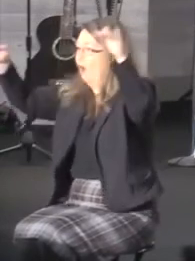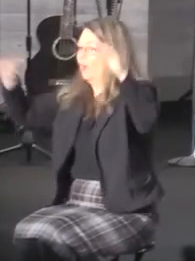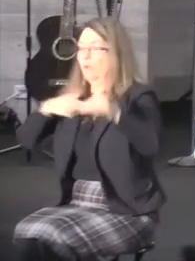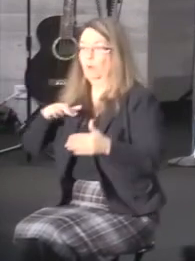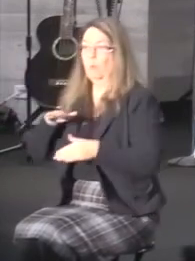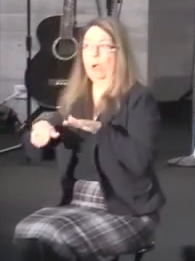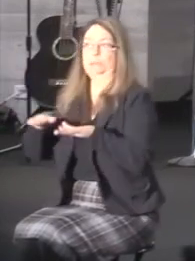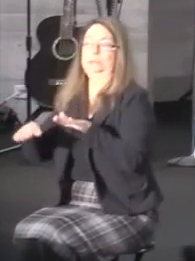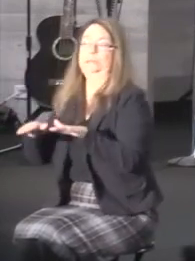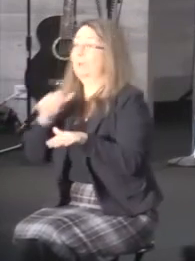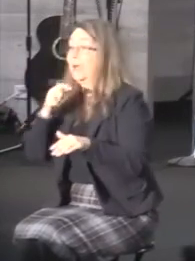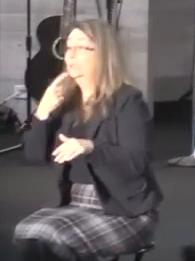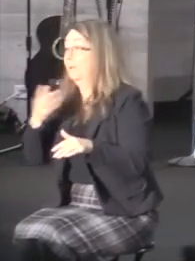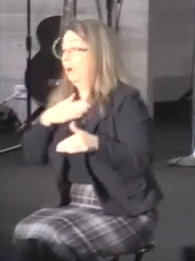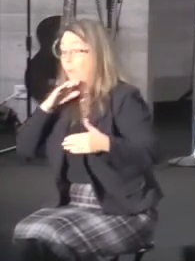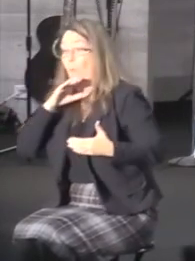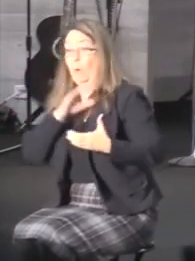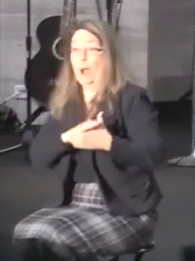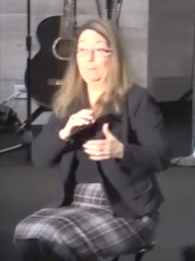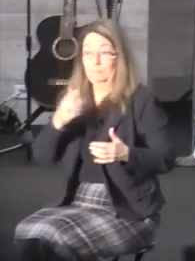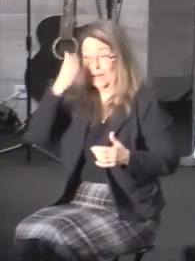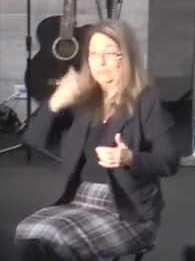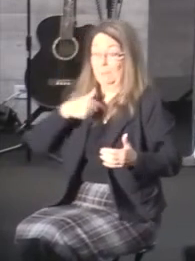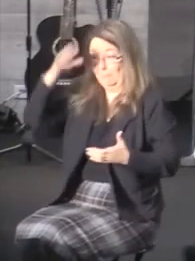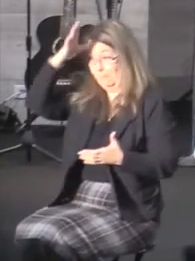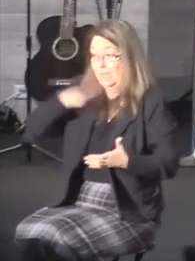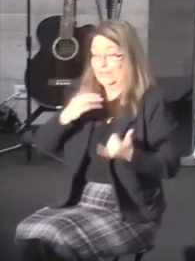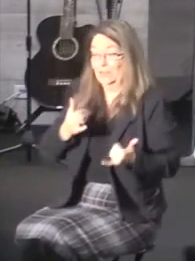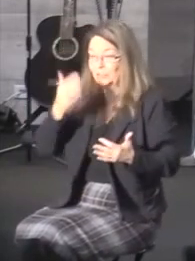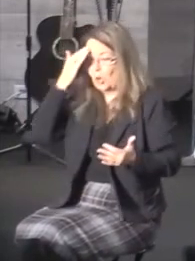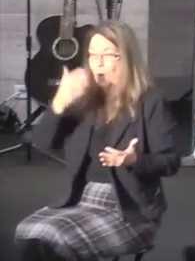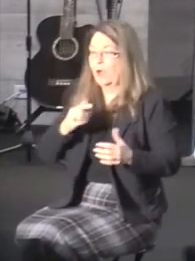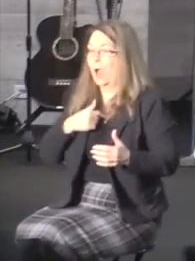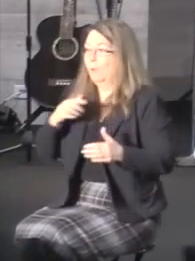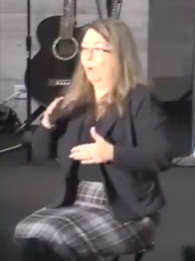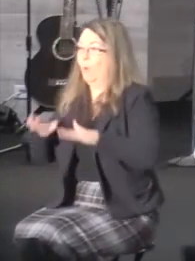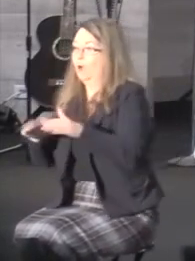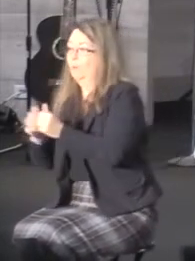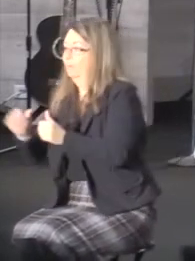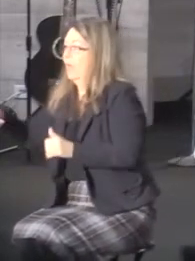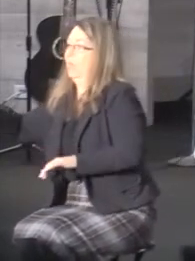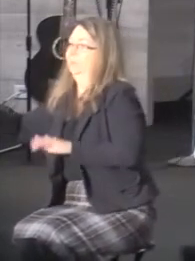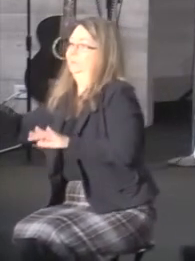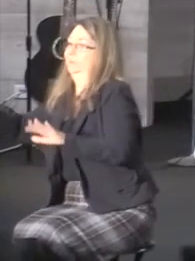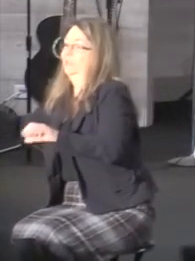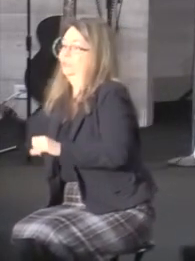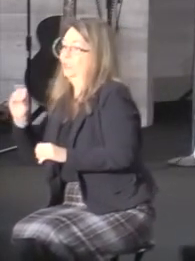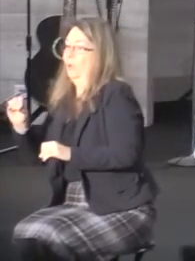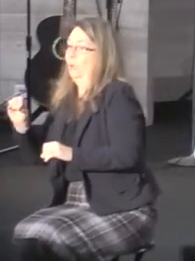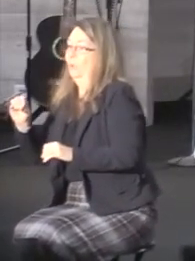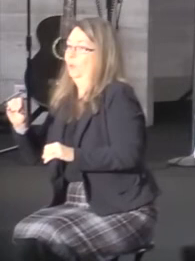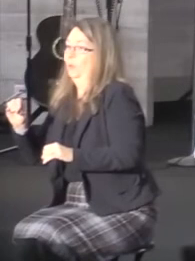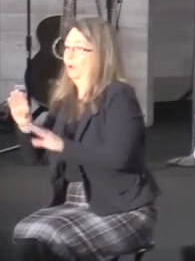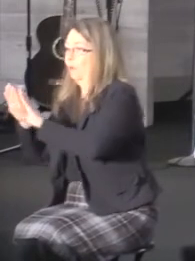not telling Angel this because I'm a man, but now she knows. But I'm walking with my hand alongside of the wall so I can stay away from the glass shelf